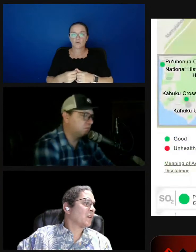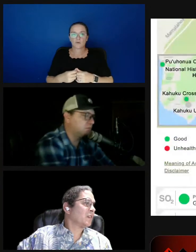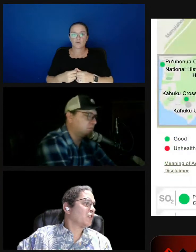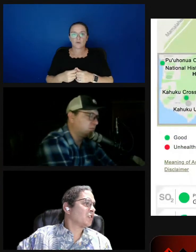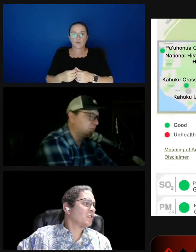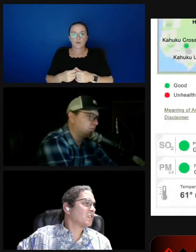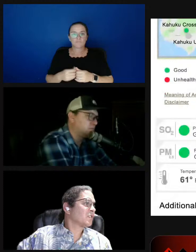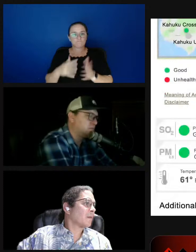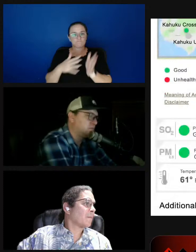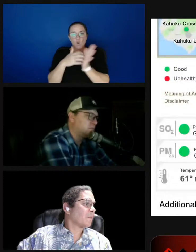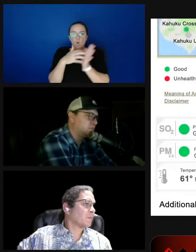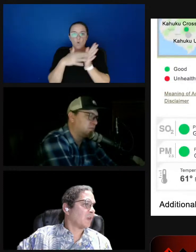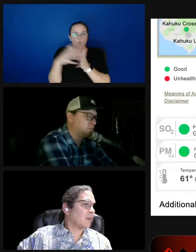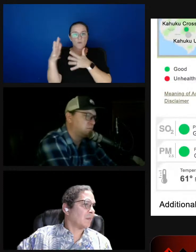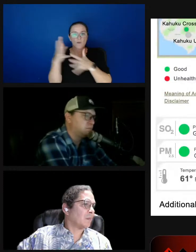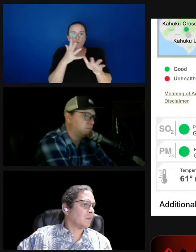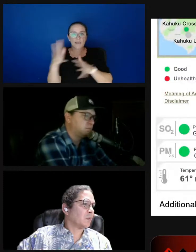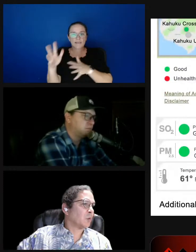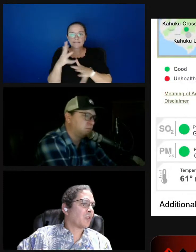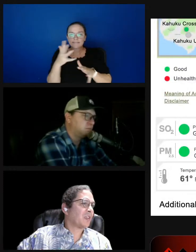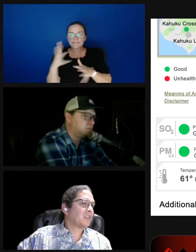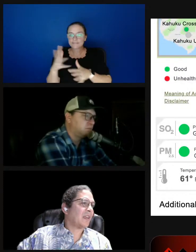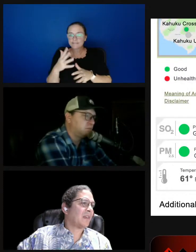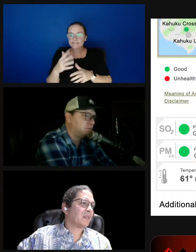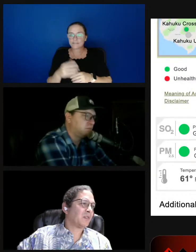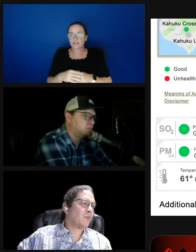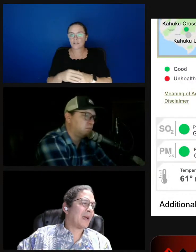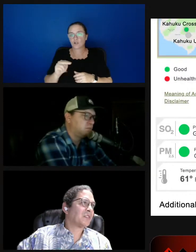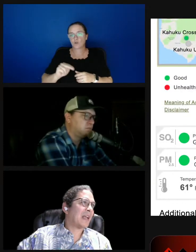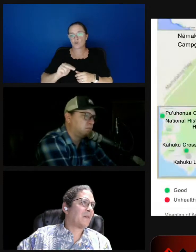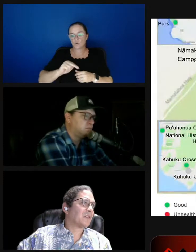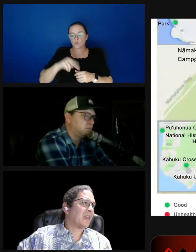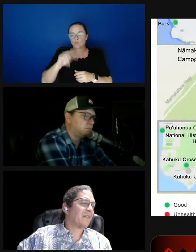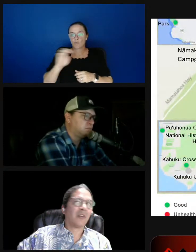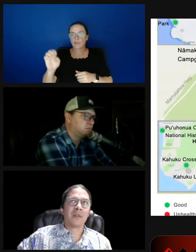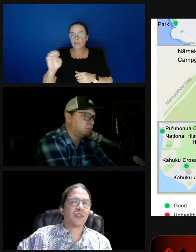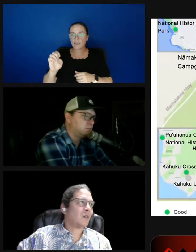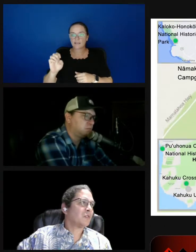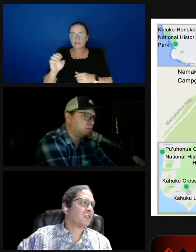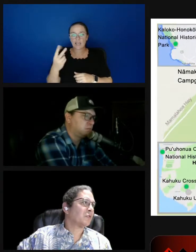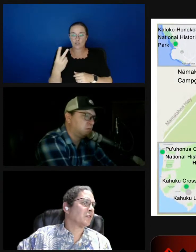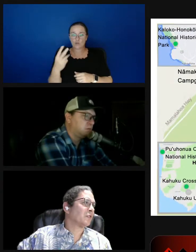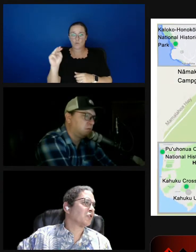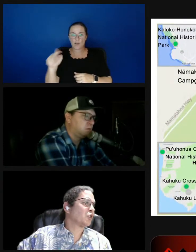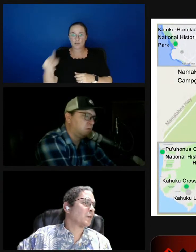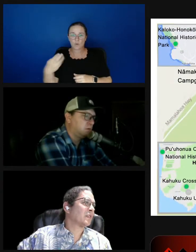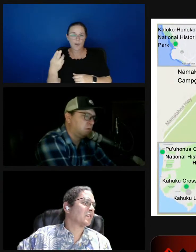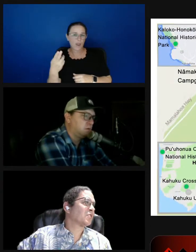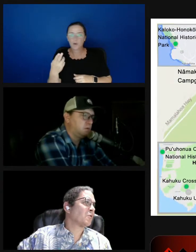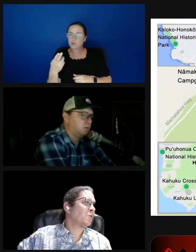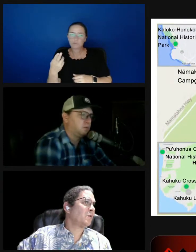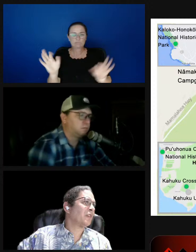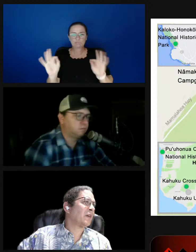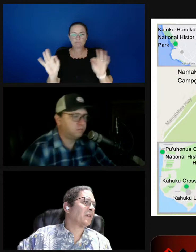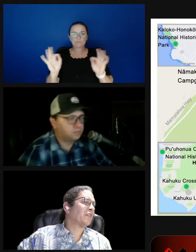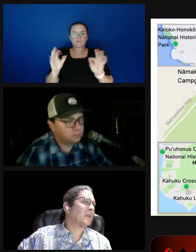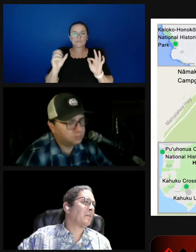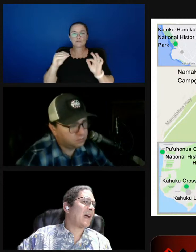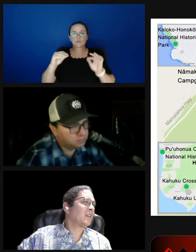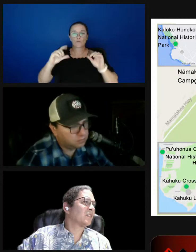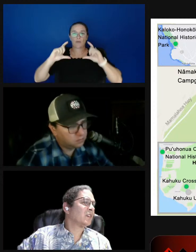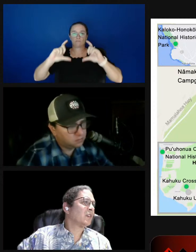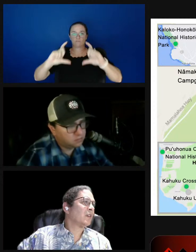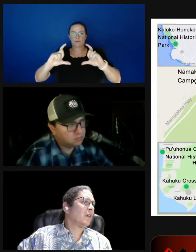weak wind conditions. Northeast at 2 miles an hour is not very much at all. So they're showing the circle of the area